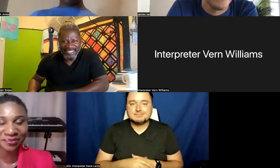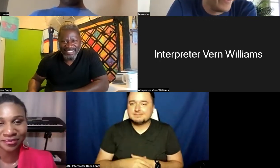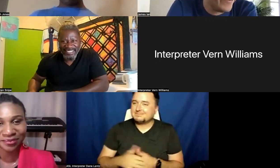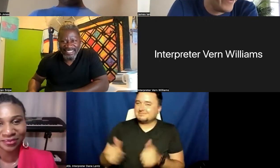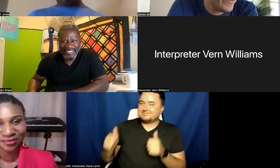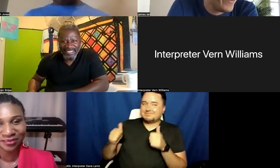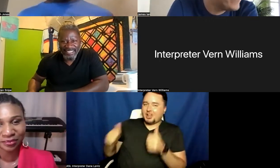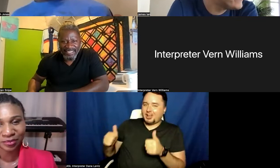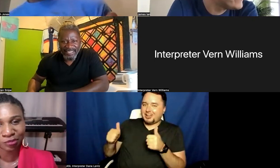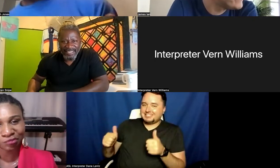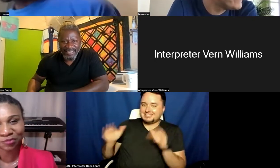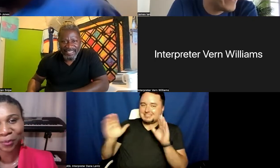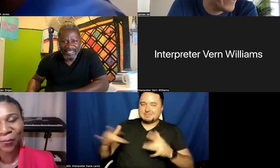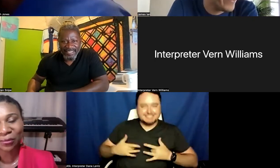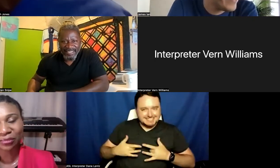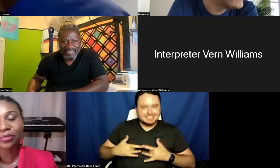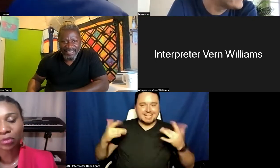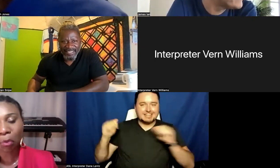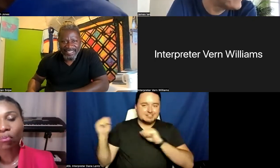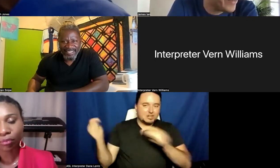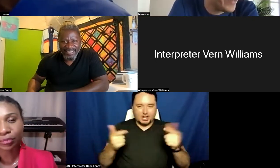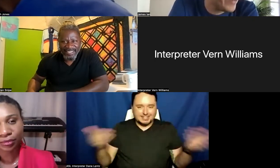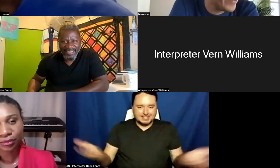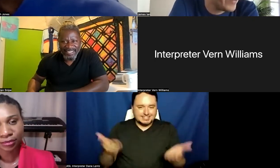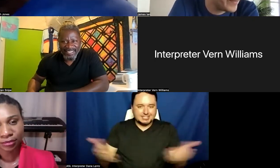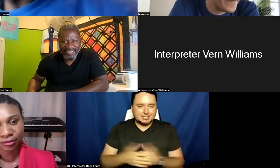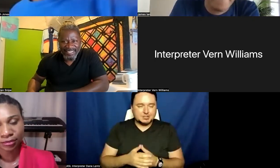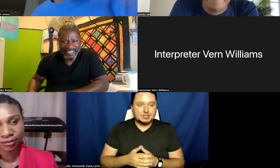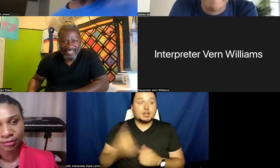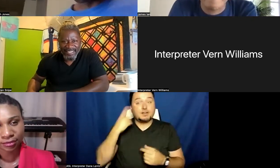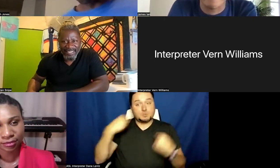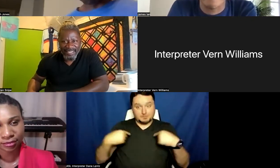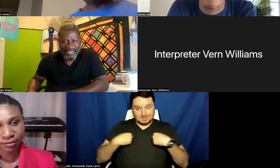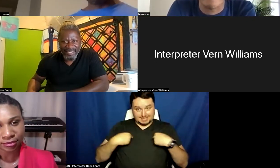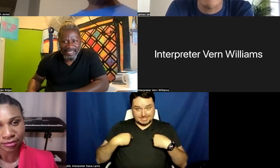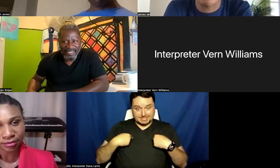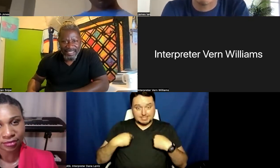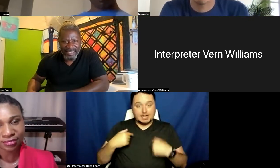Awesome. So excited to have everyone here. So for me, I am the